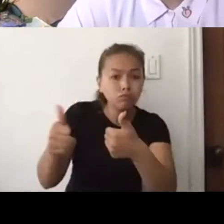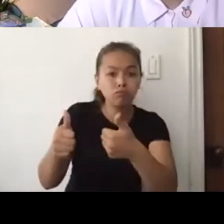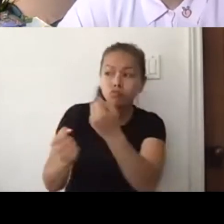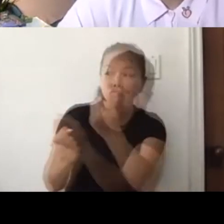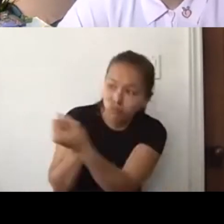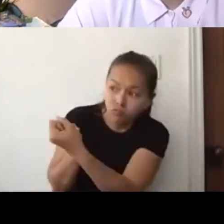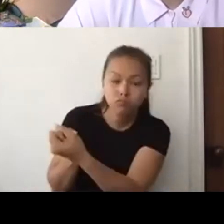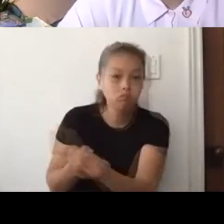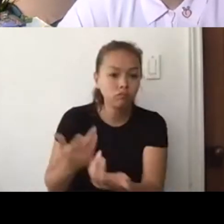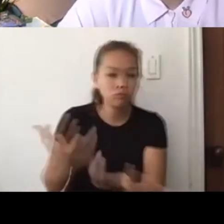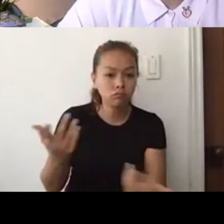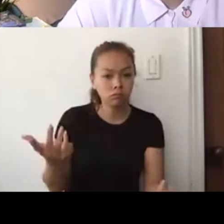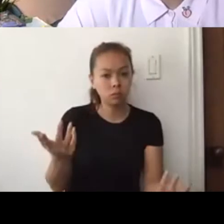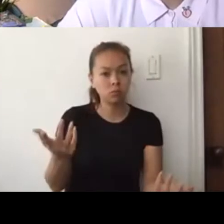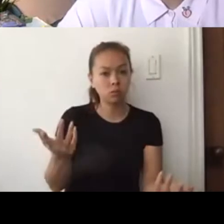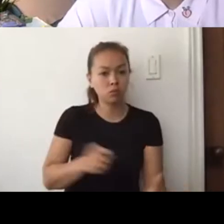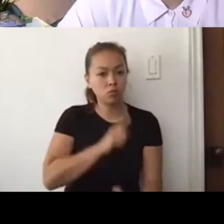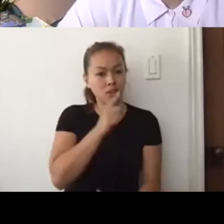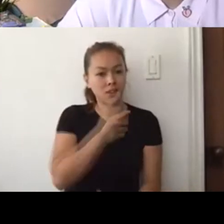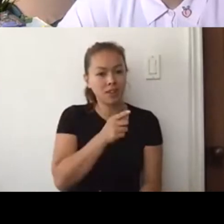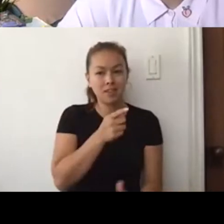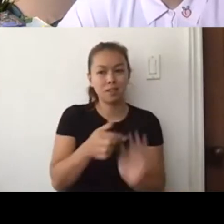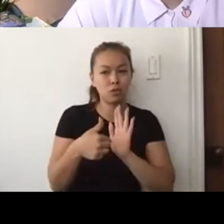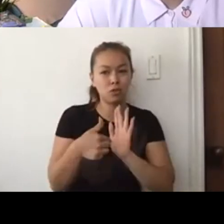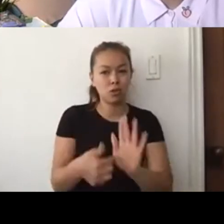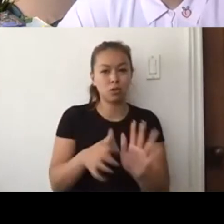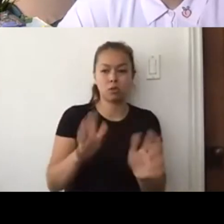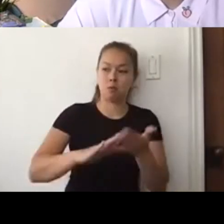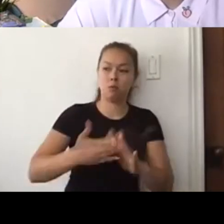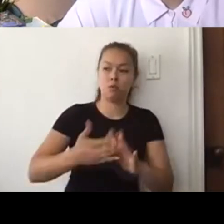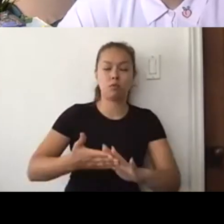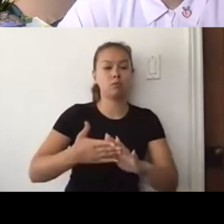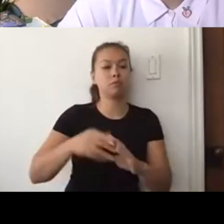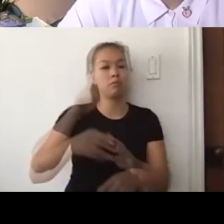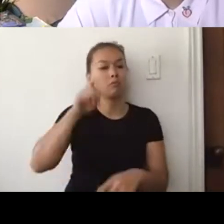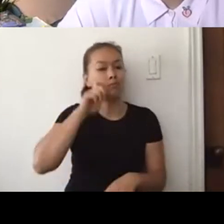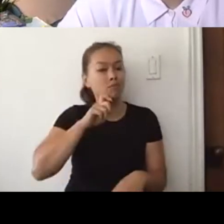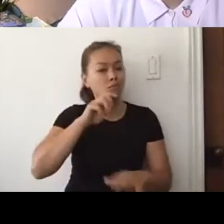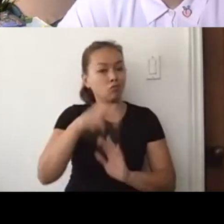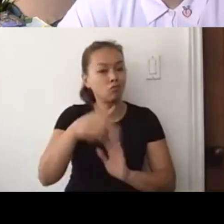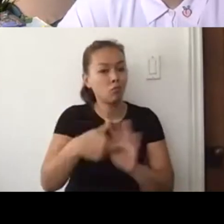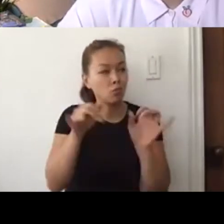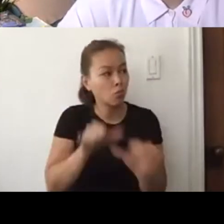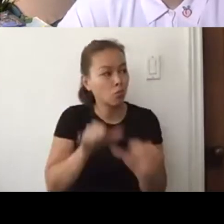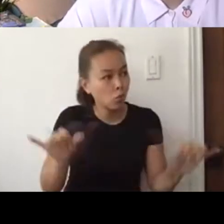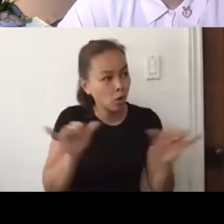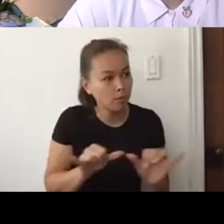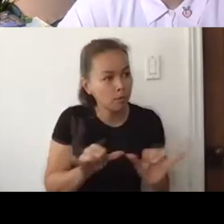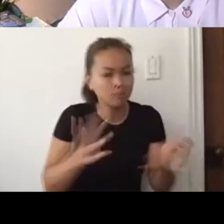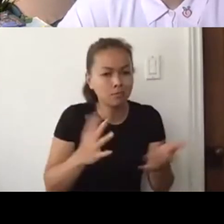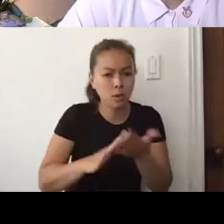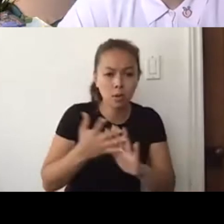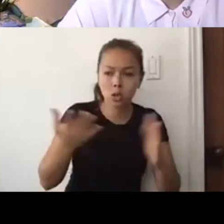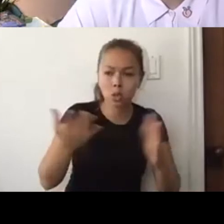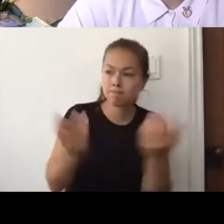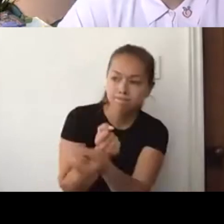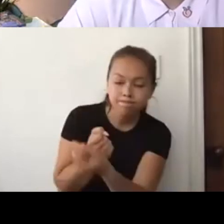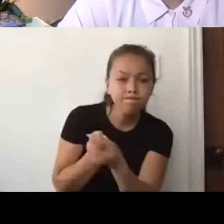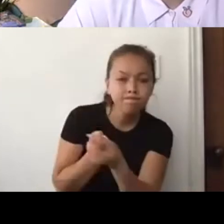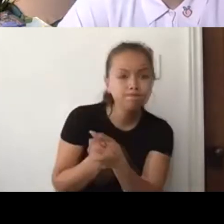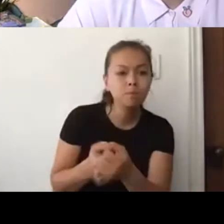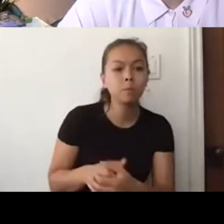And right from the minute that you're born, everything that you do is like kind of expected. And that's why you see boys getting bullied